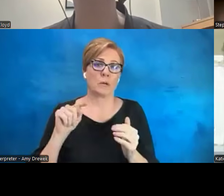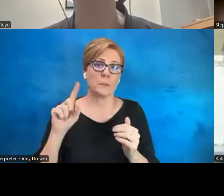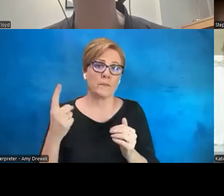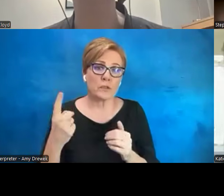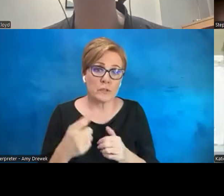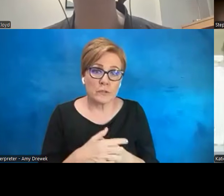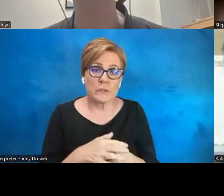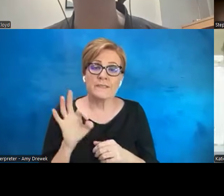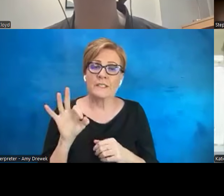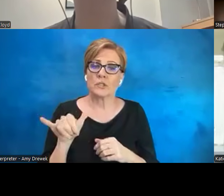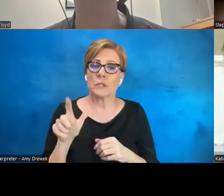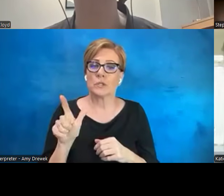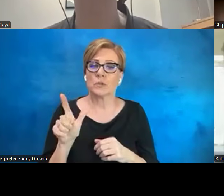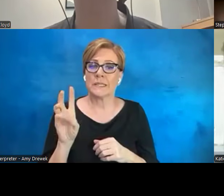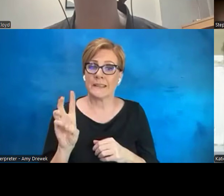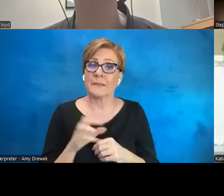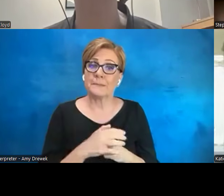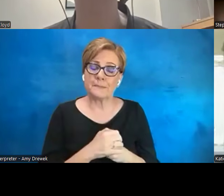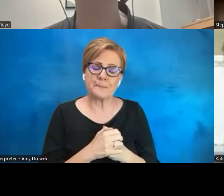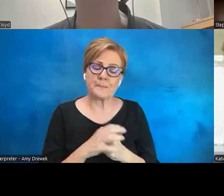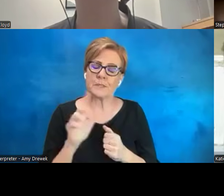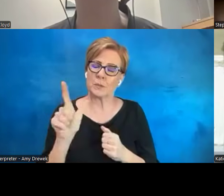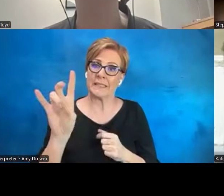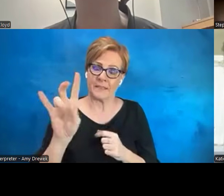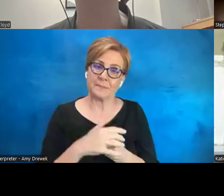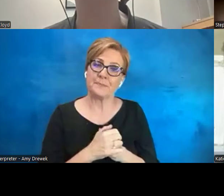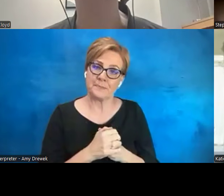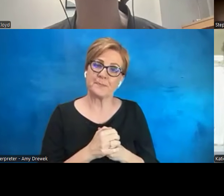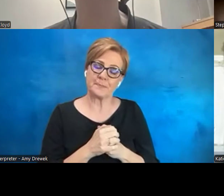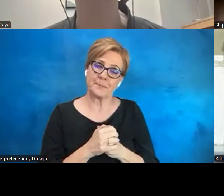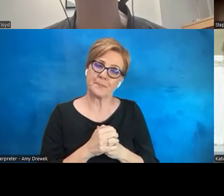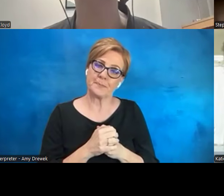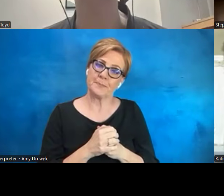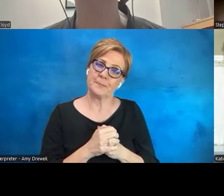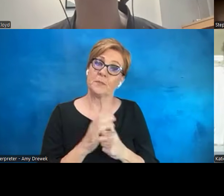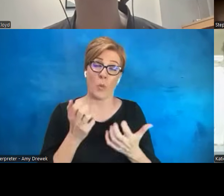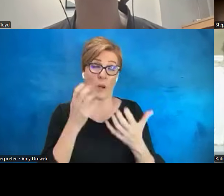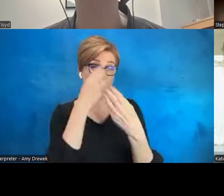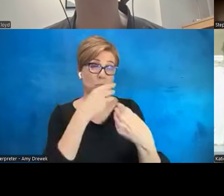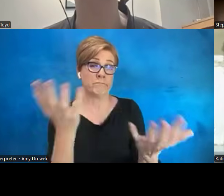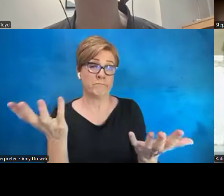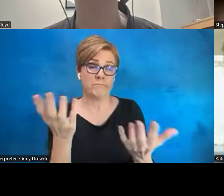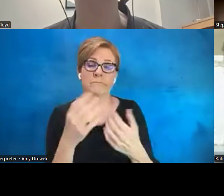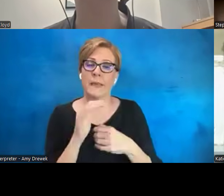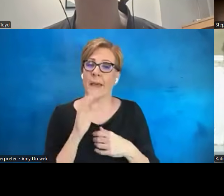on October 1st of 26. So did want to mention that upcoming development to folks on this webinar.